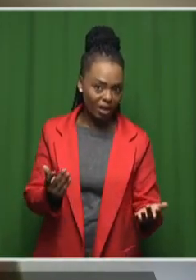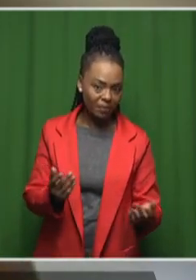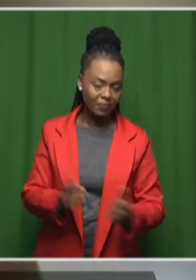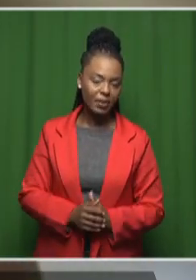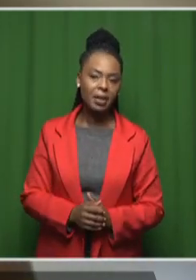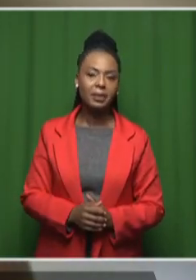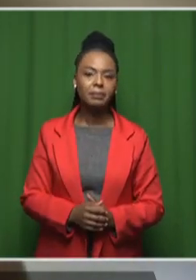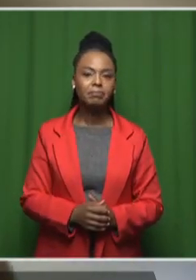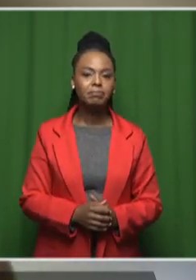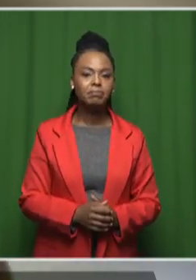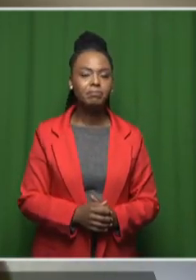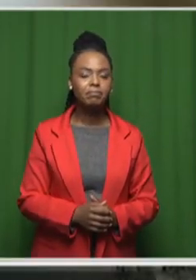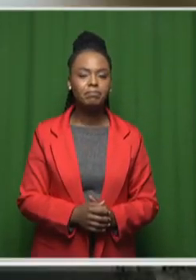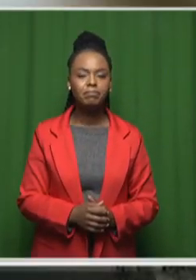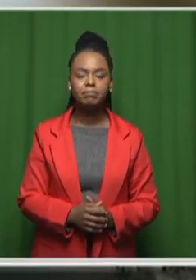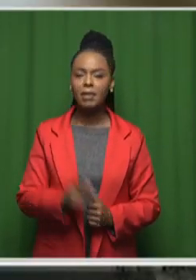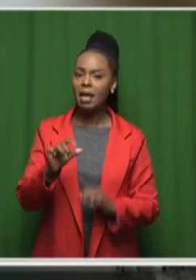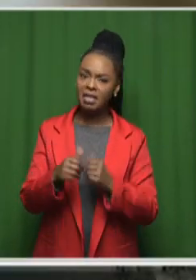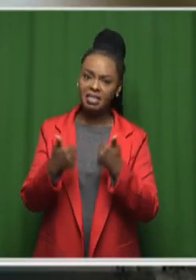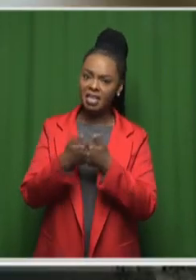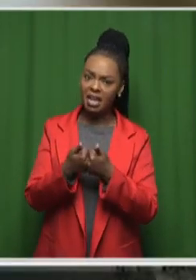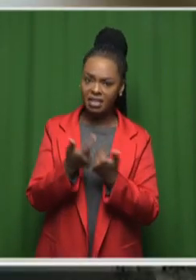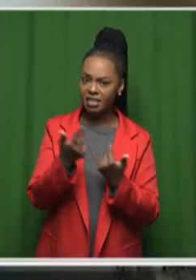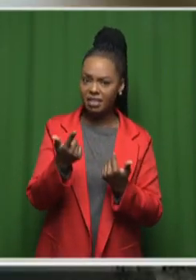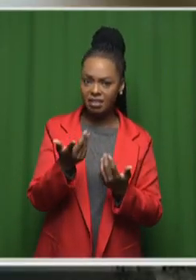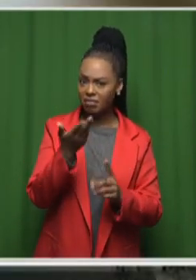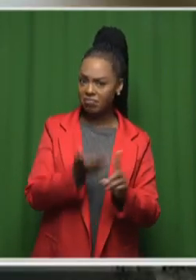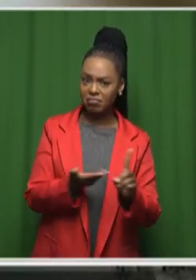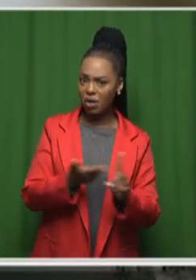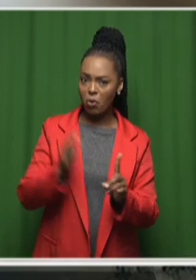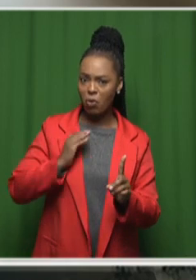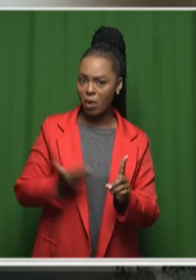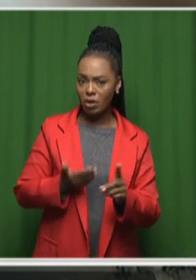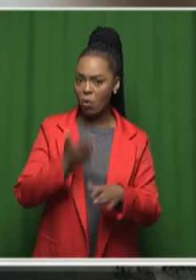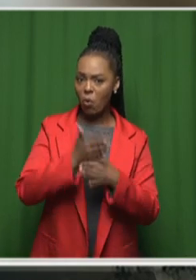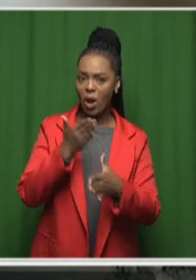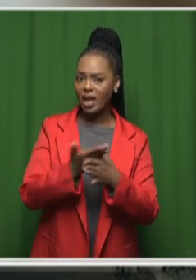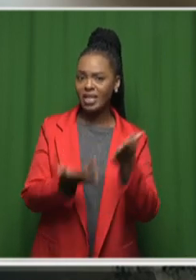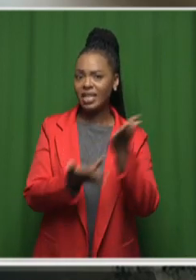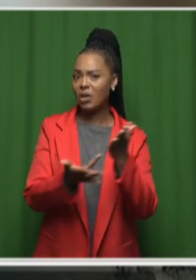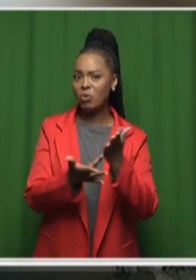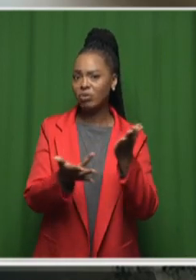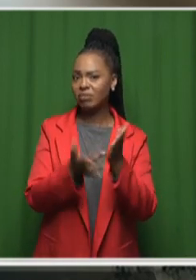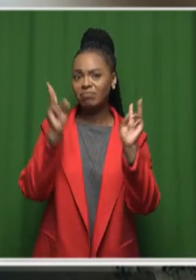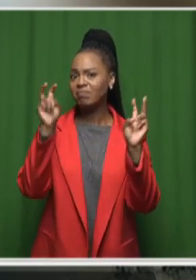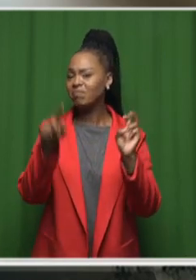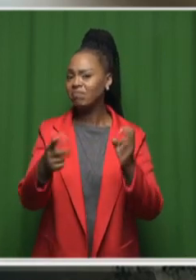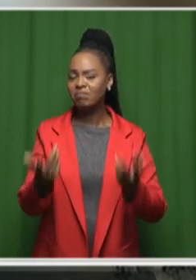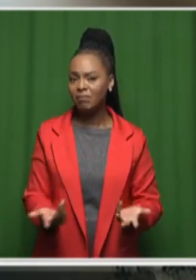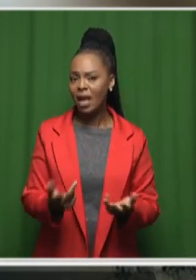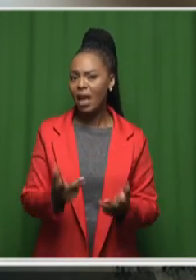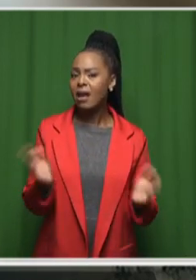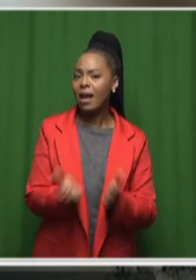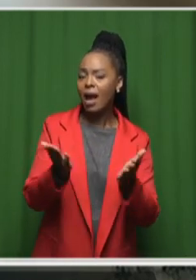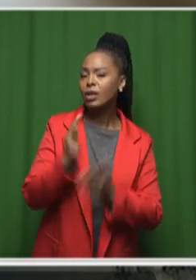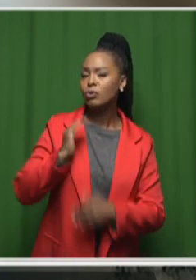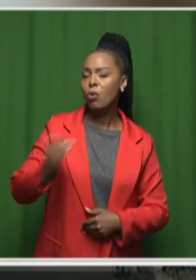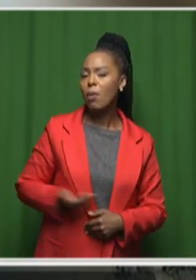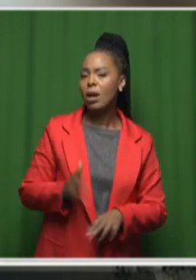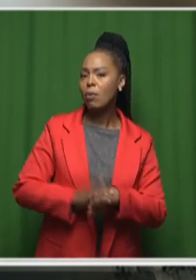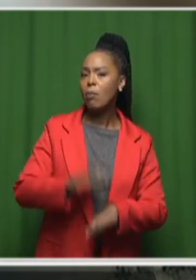Well, Sue, have you at all faced any challenges as a woman in tech, and how have you overcome them? And how do you think we can encourage more women to